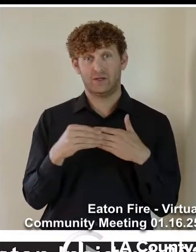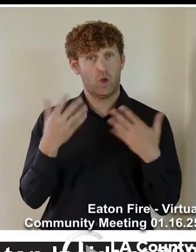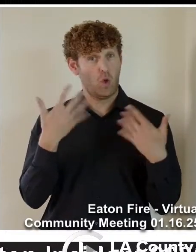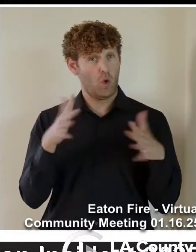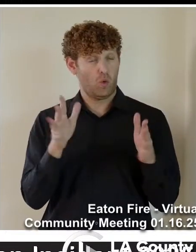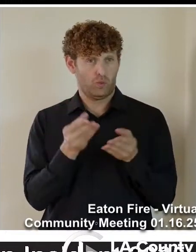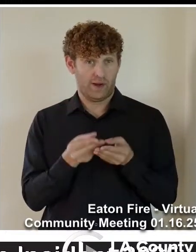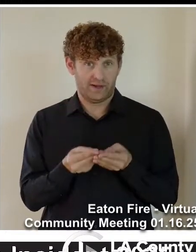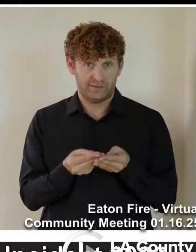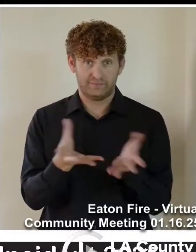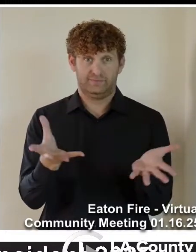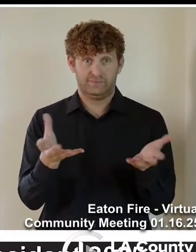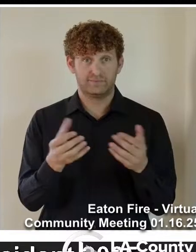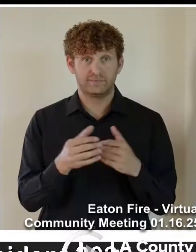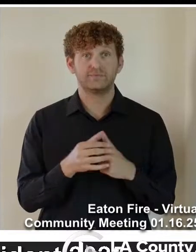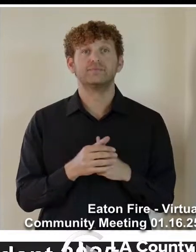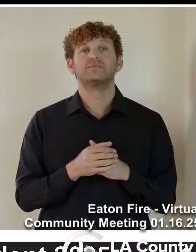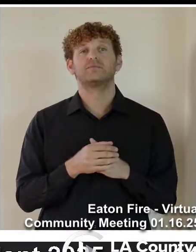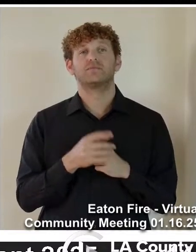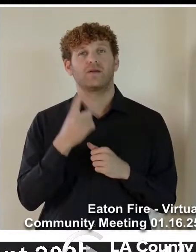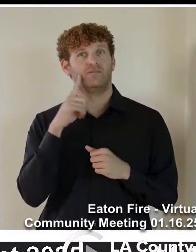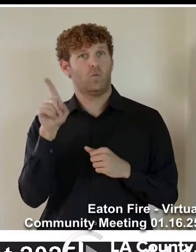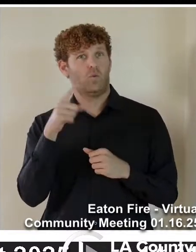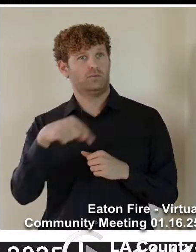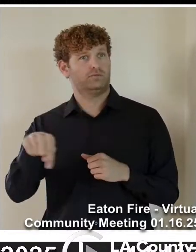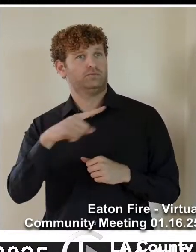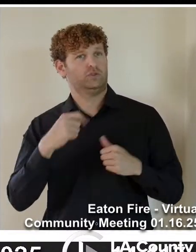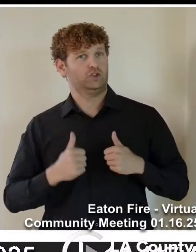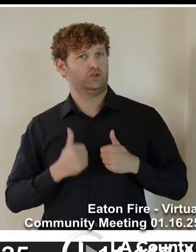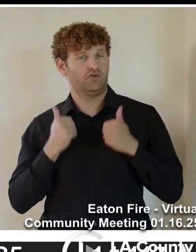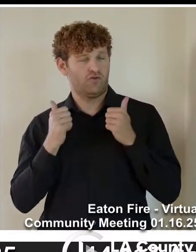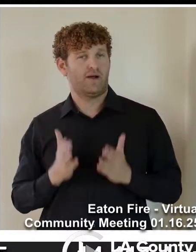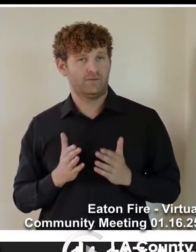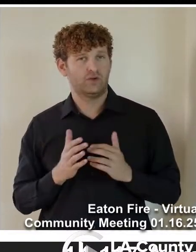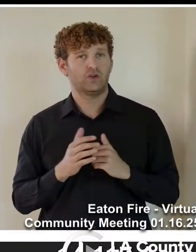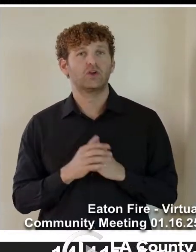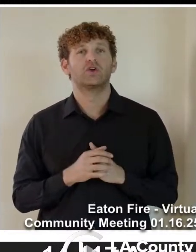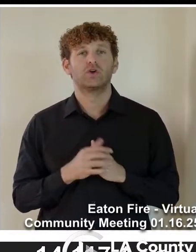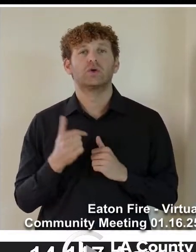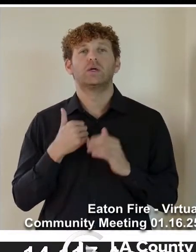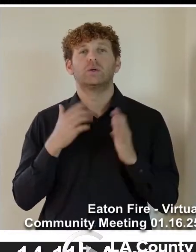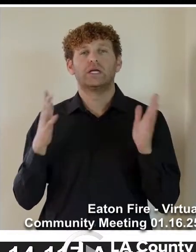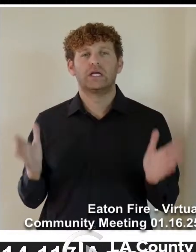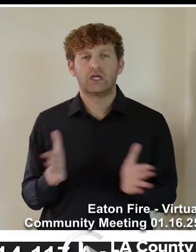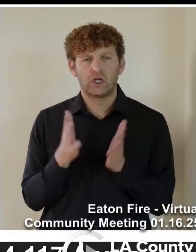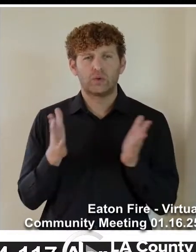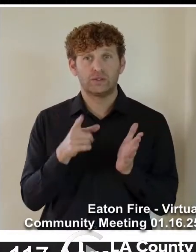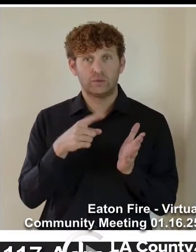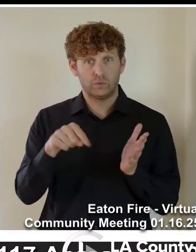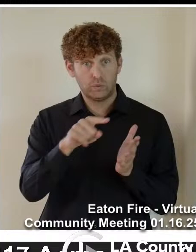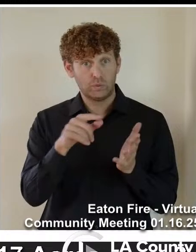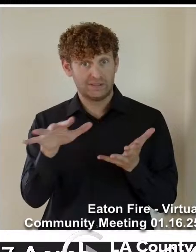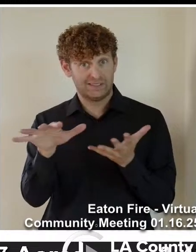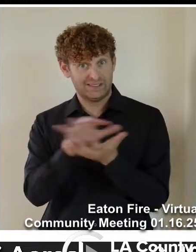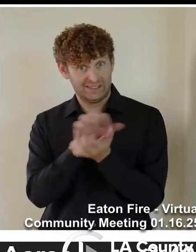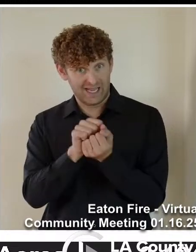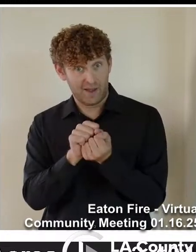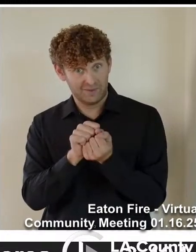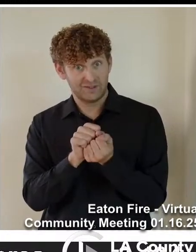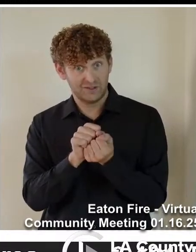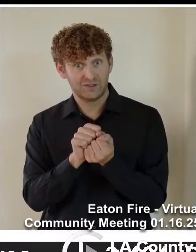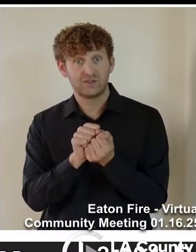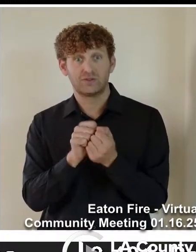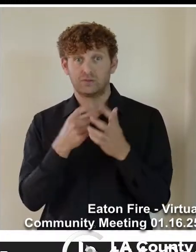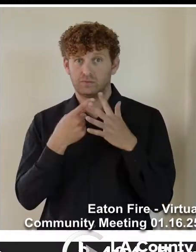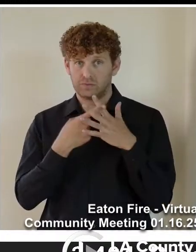hands of wildfire survivors. We encourage anyone who had damage as a result of the fires that began